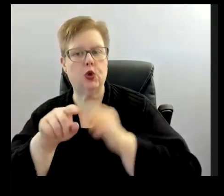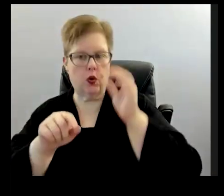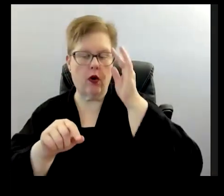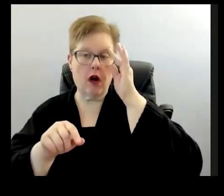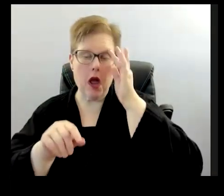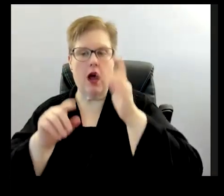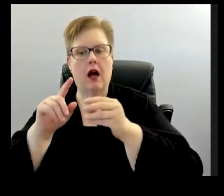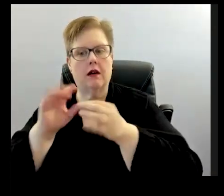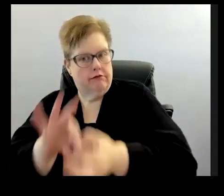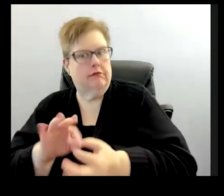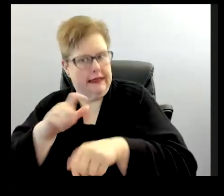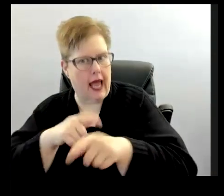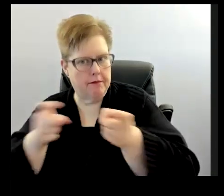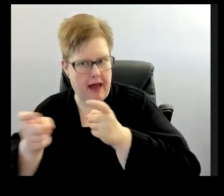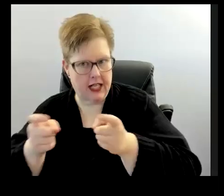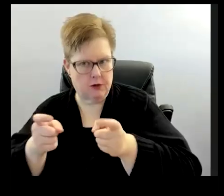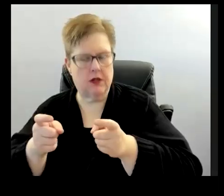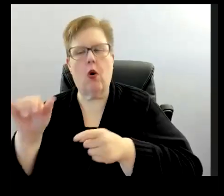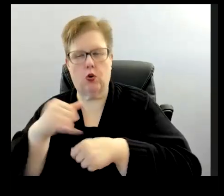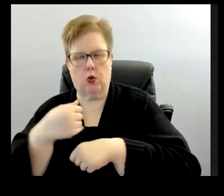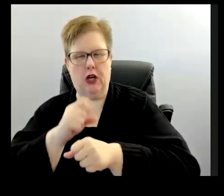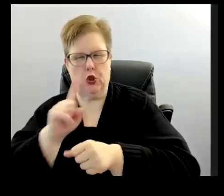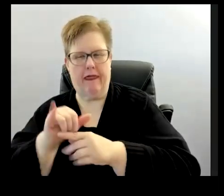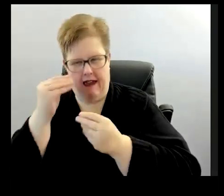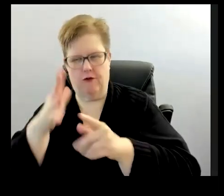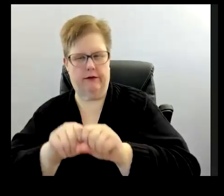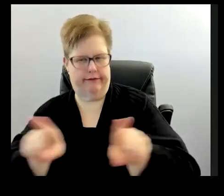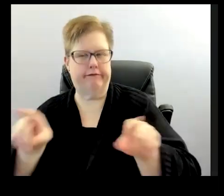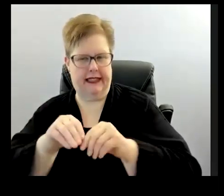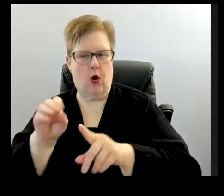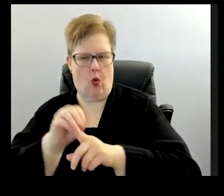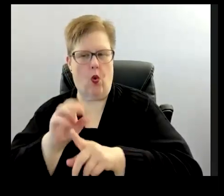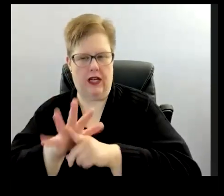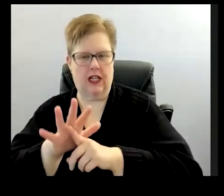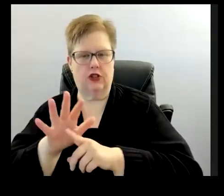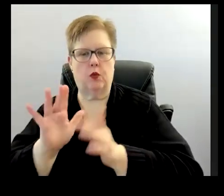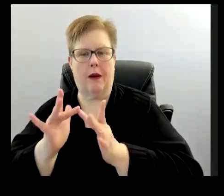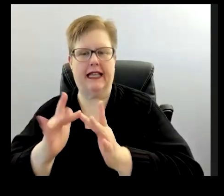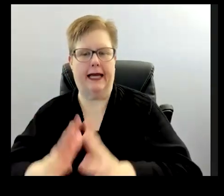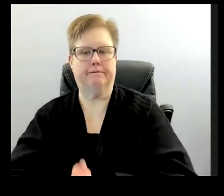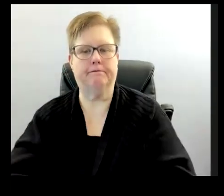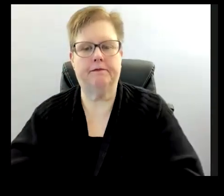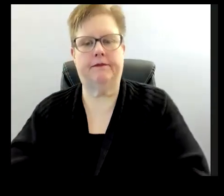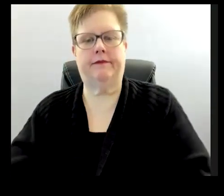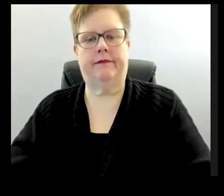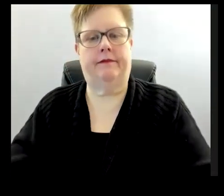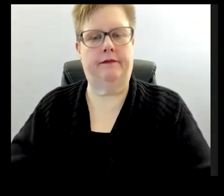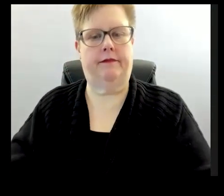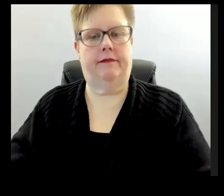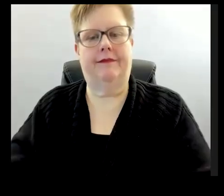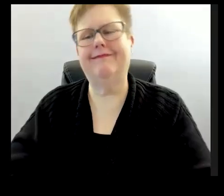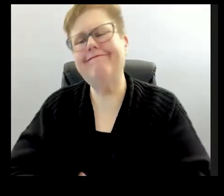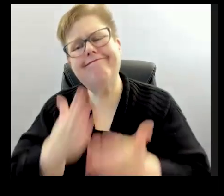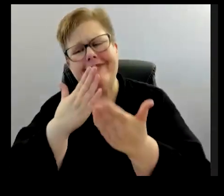on time management. We will also make sure that information is in the orientation site. So there is always more.